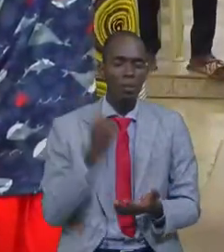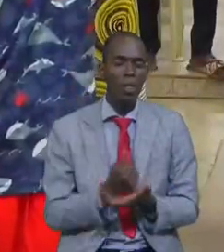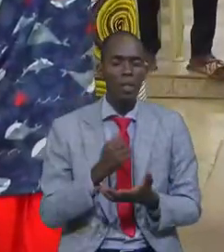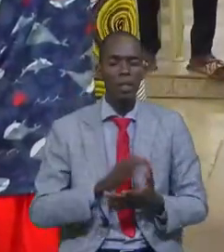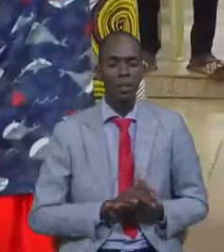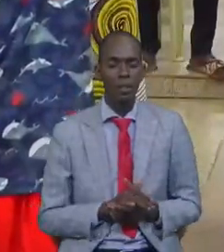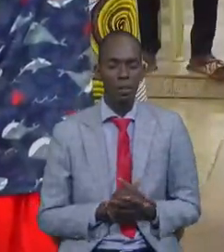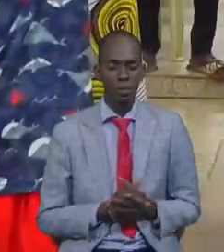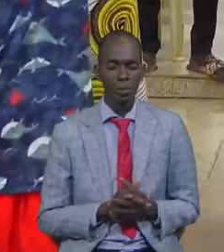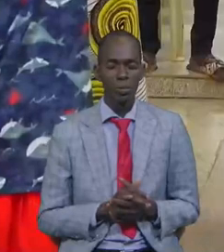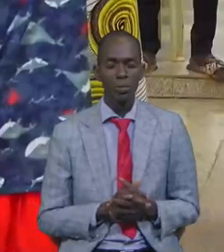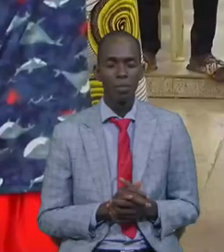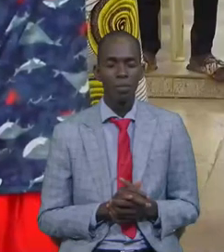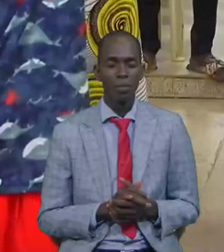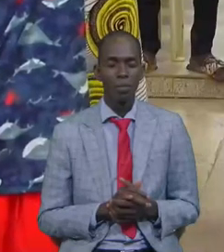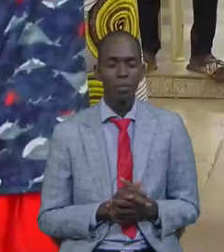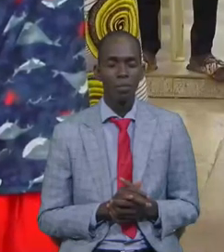name.